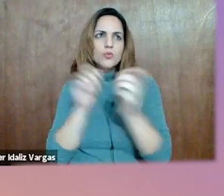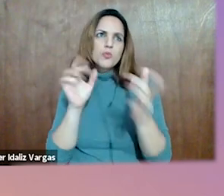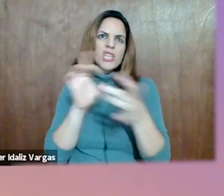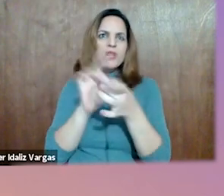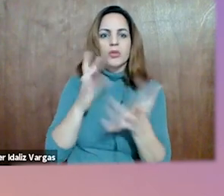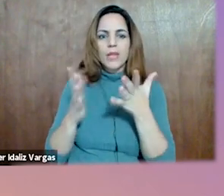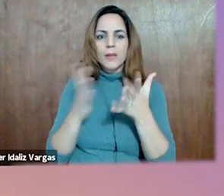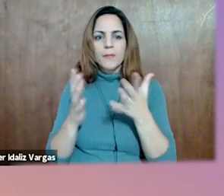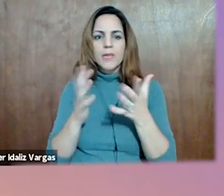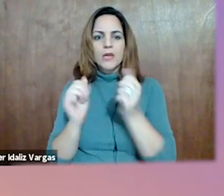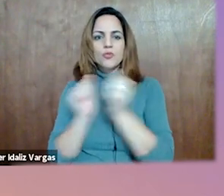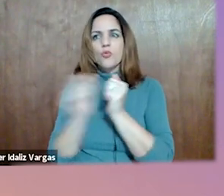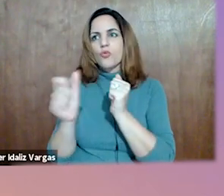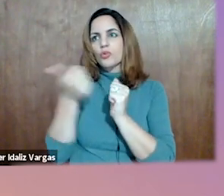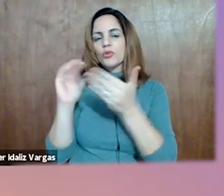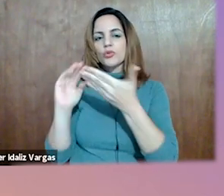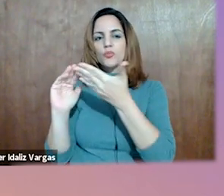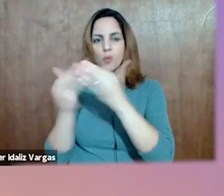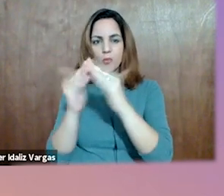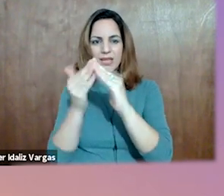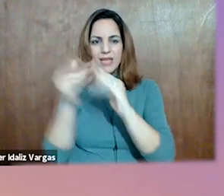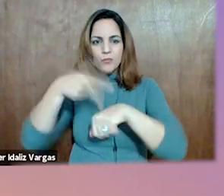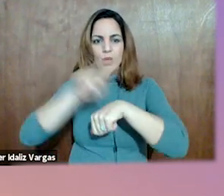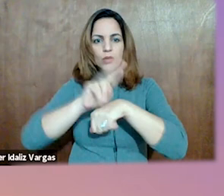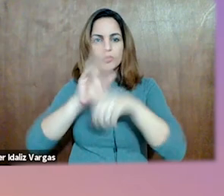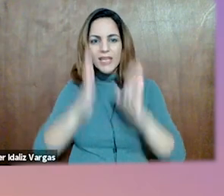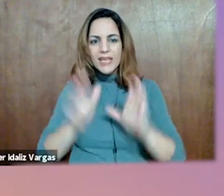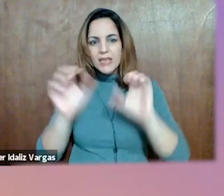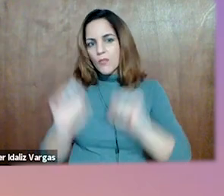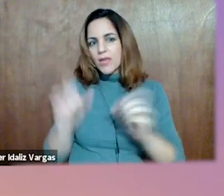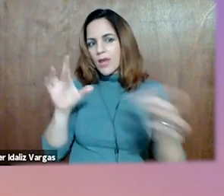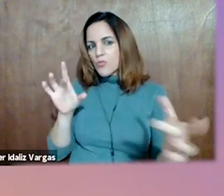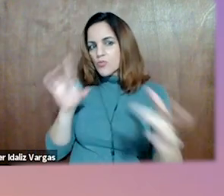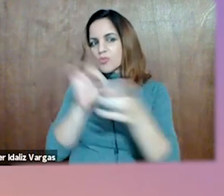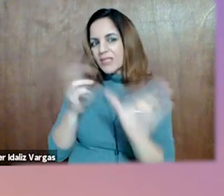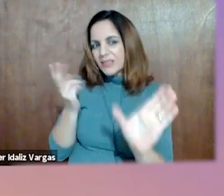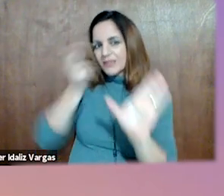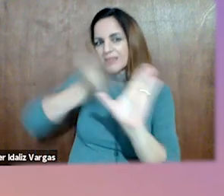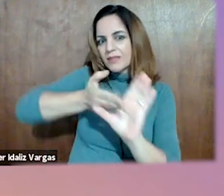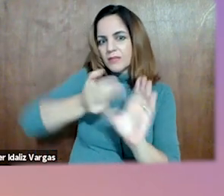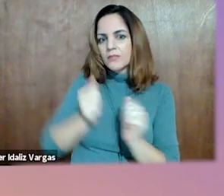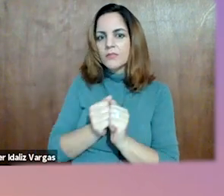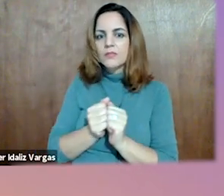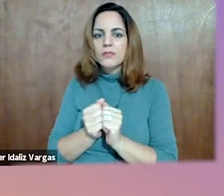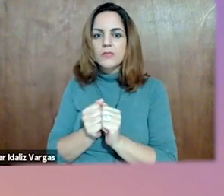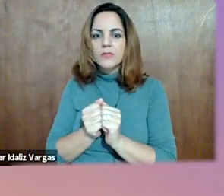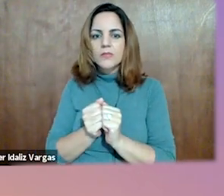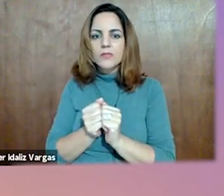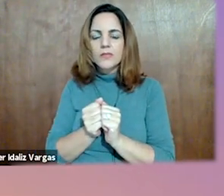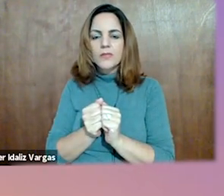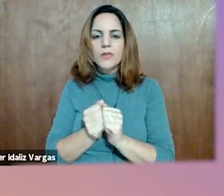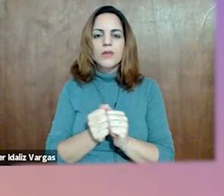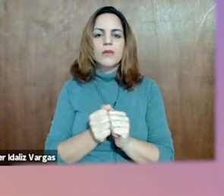Irma, can you speak to us a little bit about from the perspective of Victoria Ciudadana and other political groups in Puerto